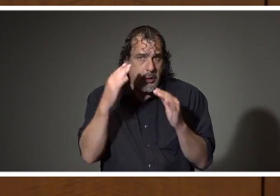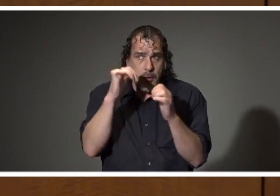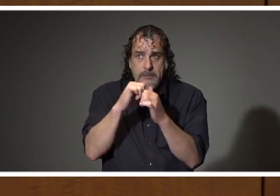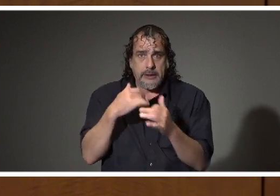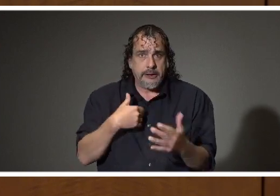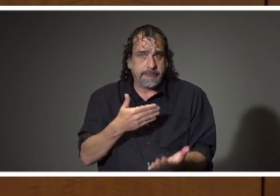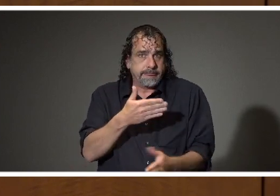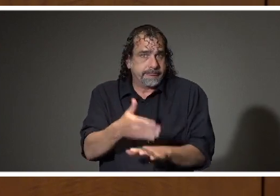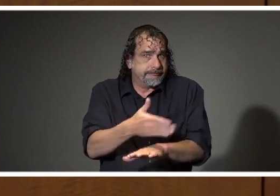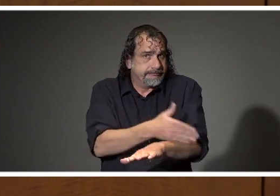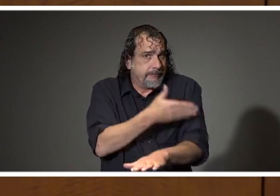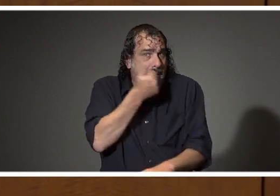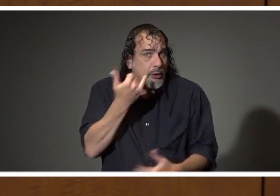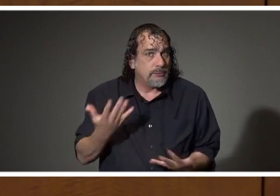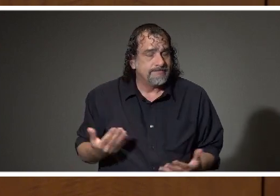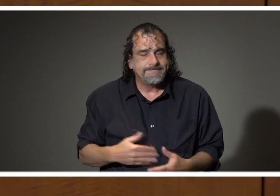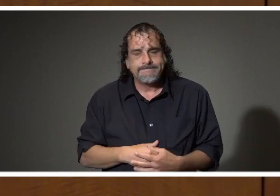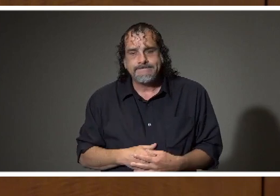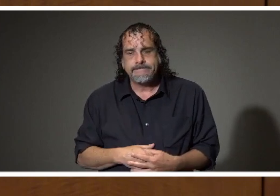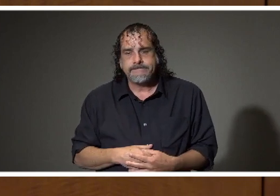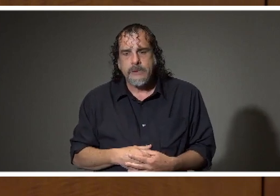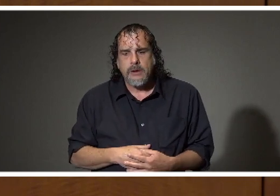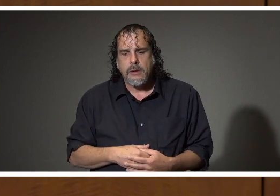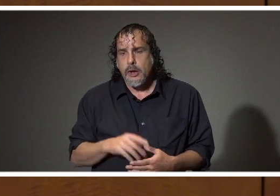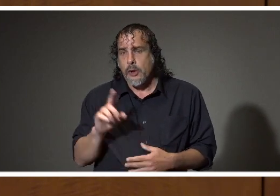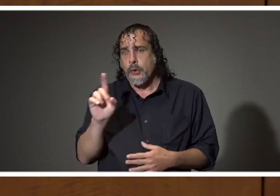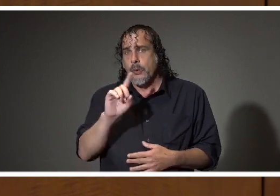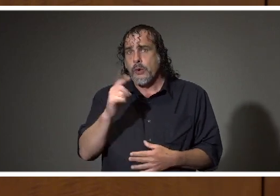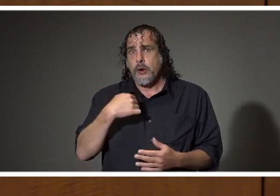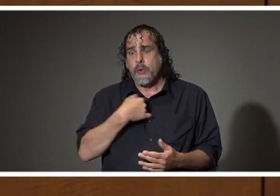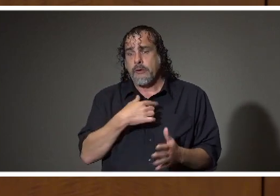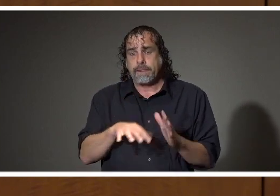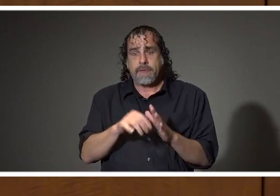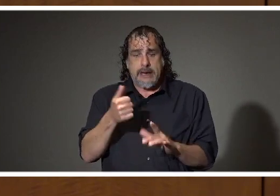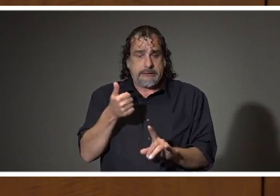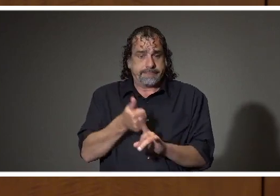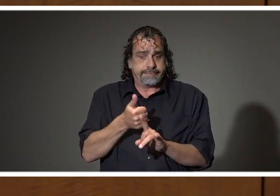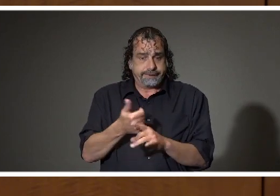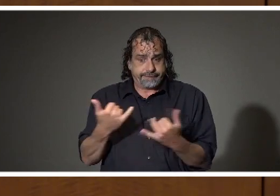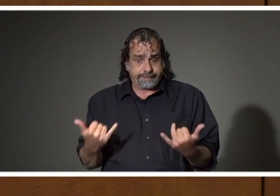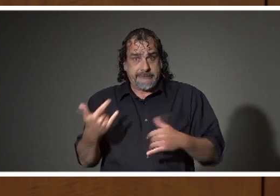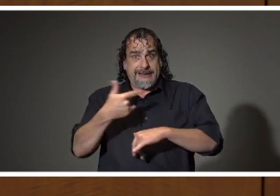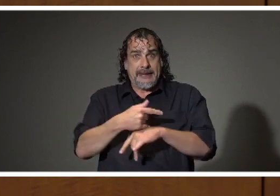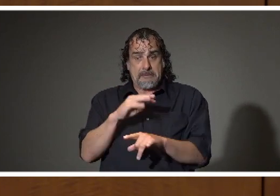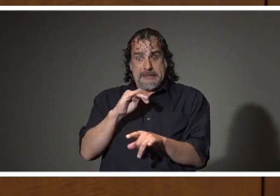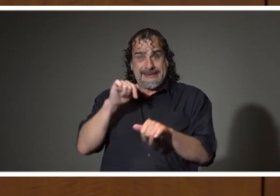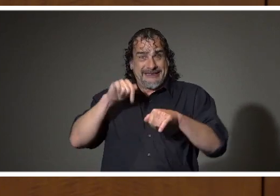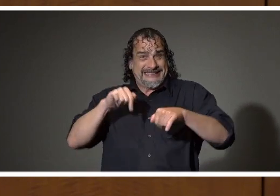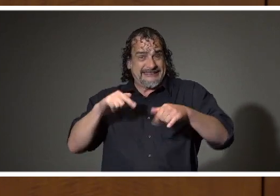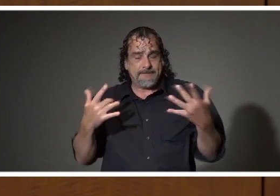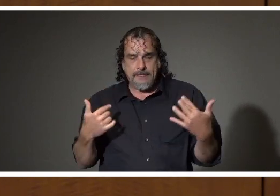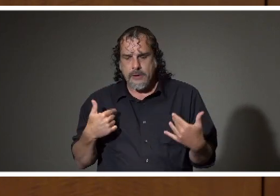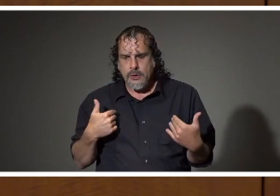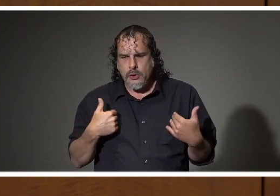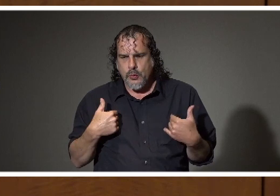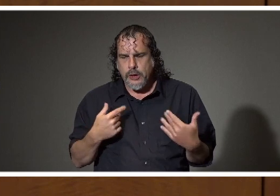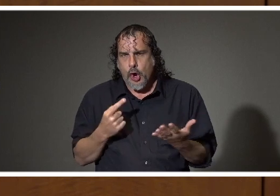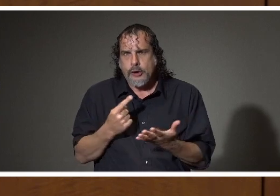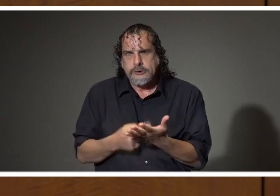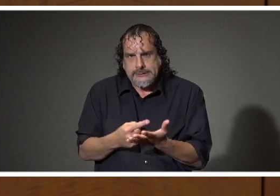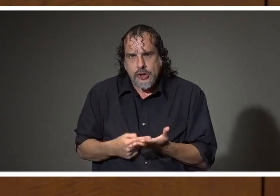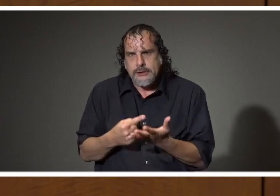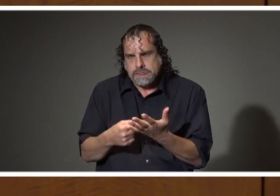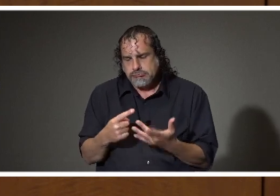out well for them. As where we find ourselves today, we are obviously having conversations